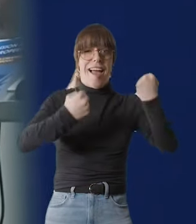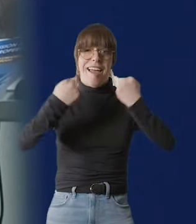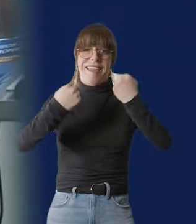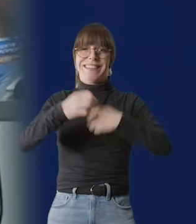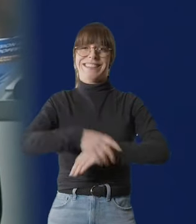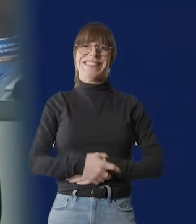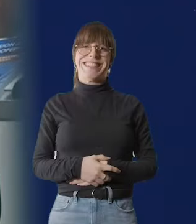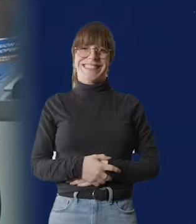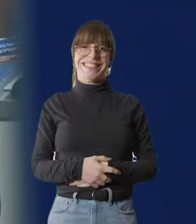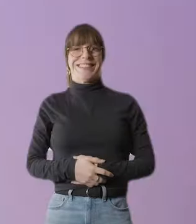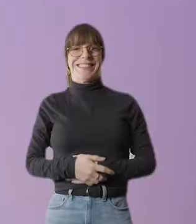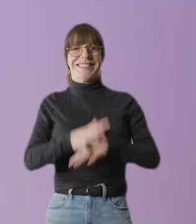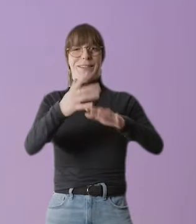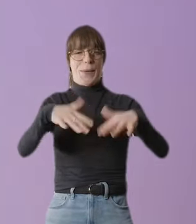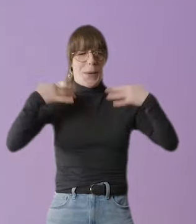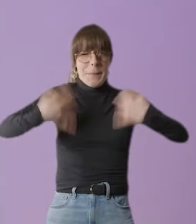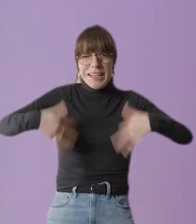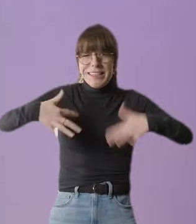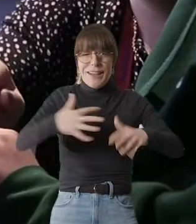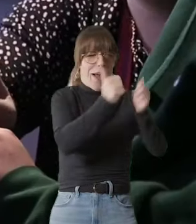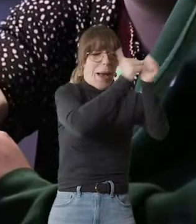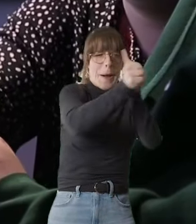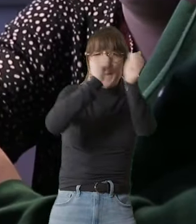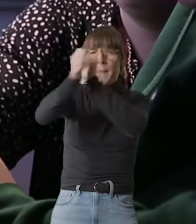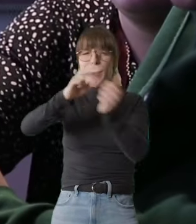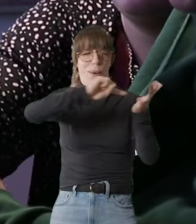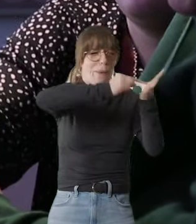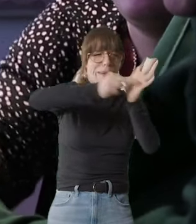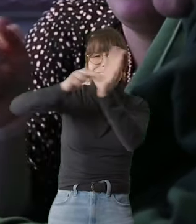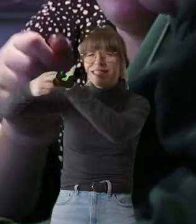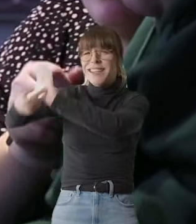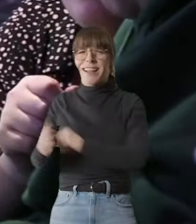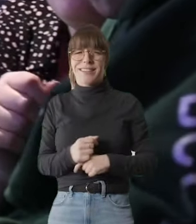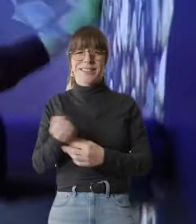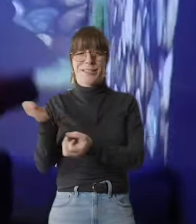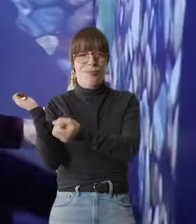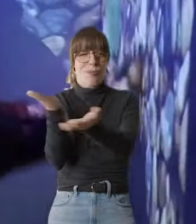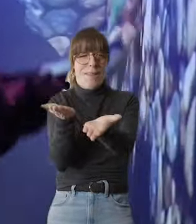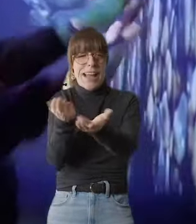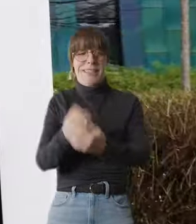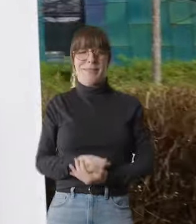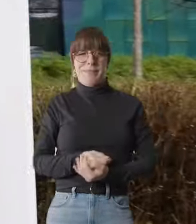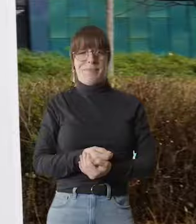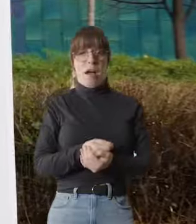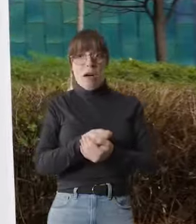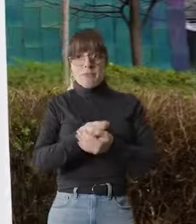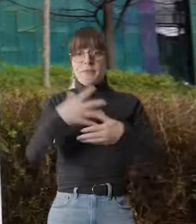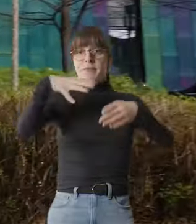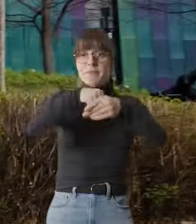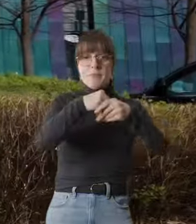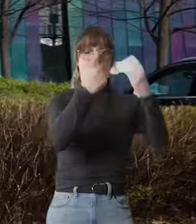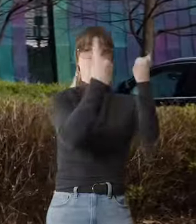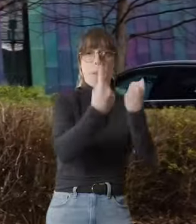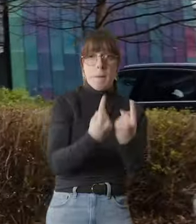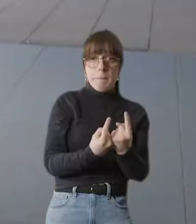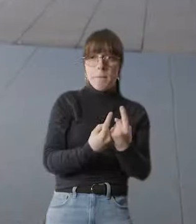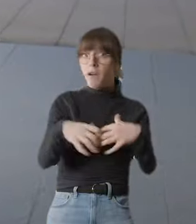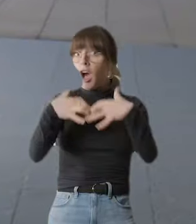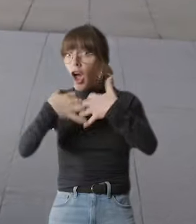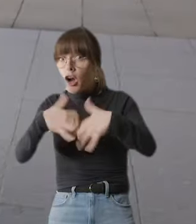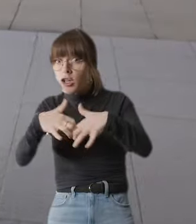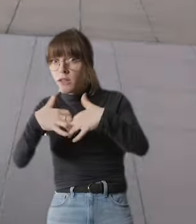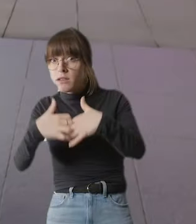Discover amazing companies and organisations offering a wide range of products, technology and services. Disability